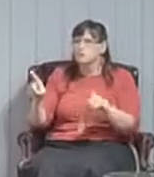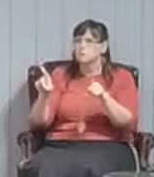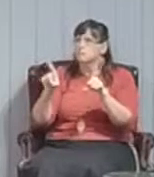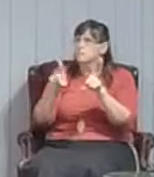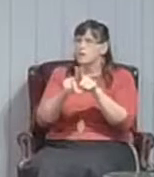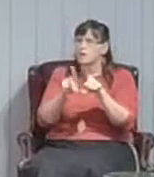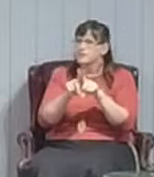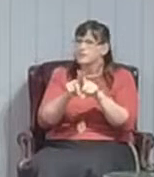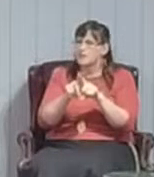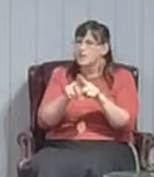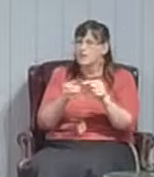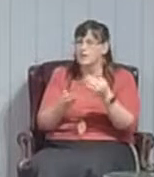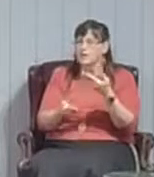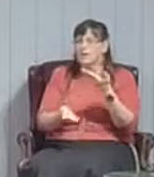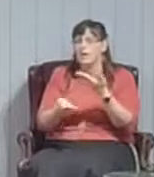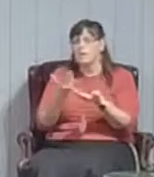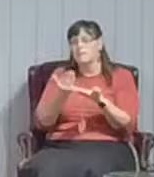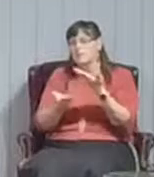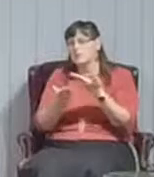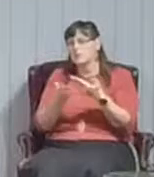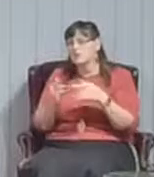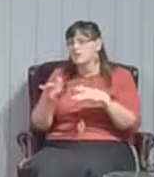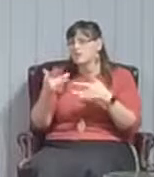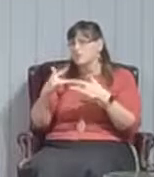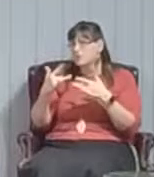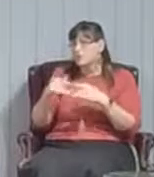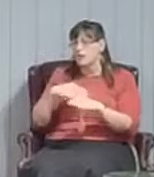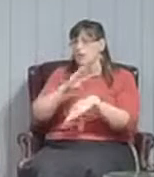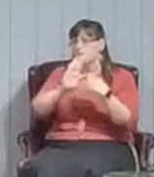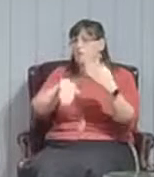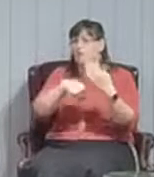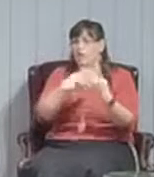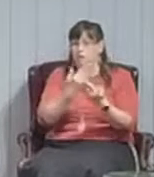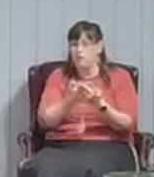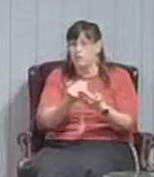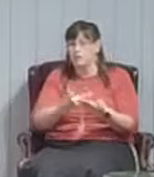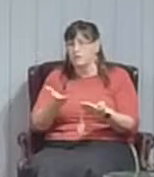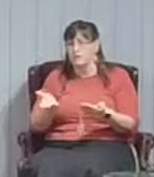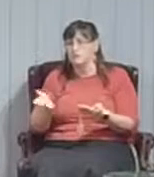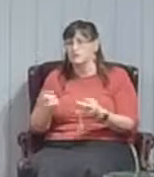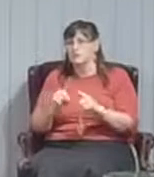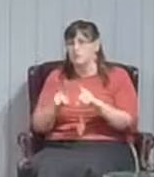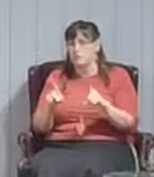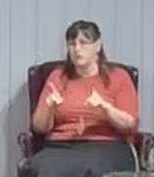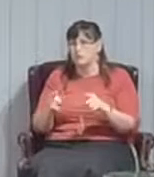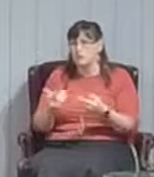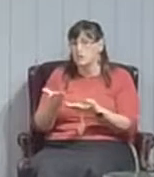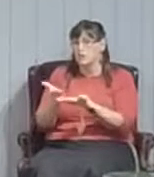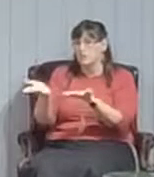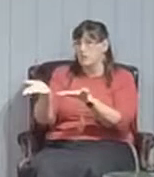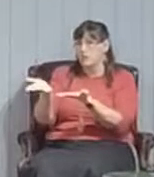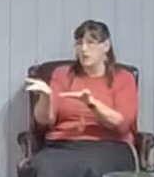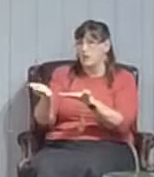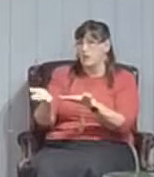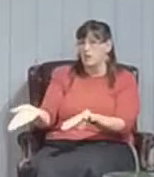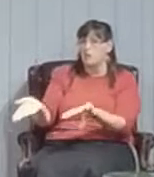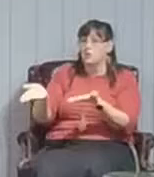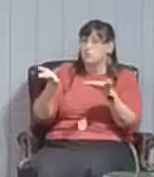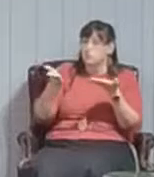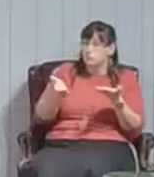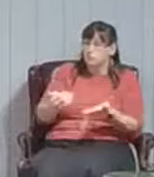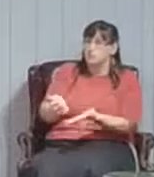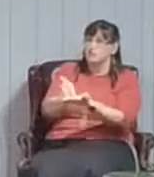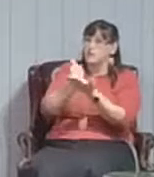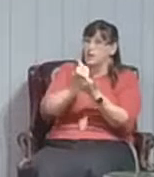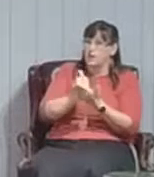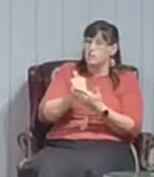like everything we're doing, and maybe we don't like everything that they've been doing, but they would give us more hands for the